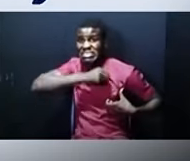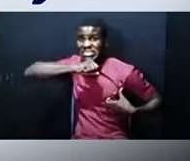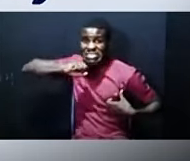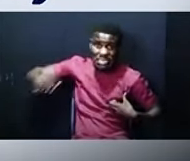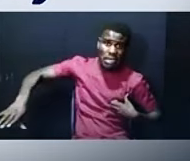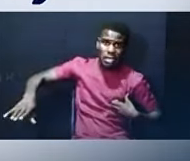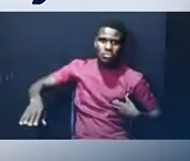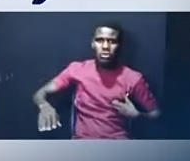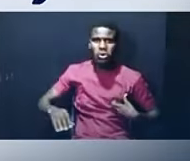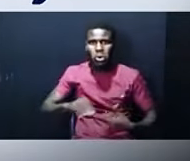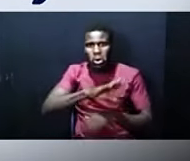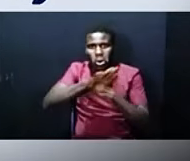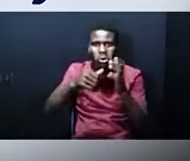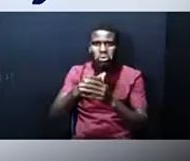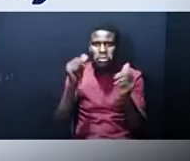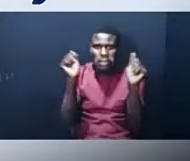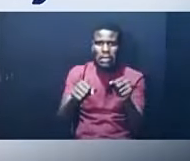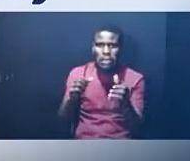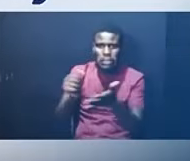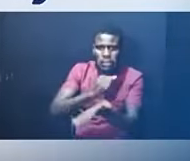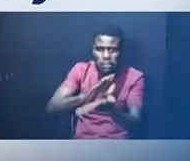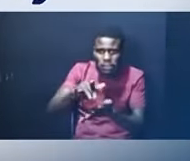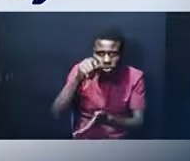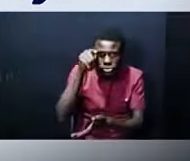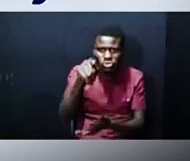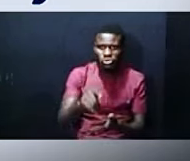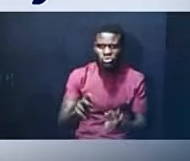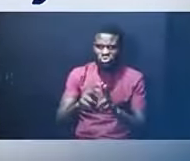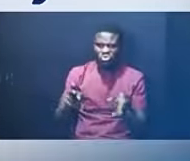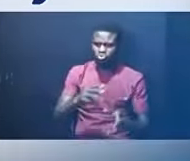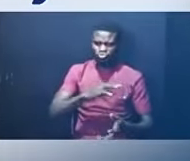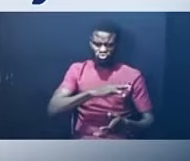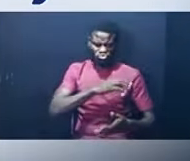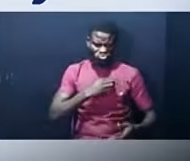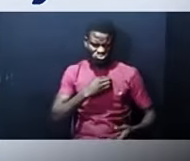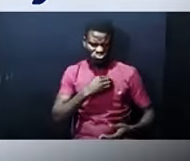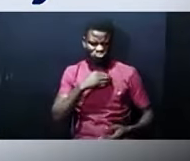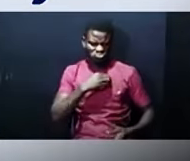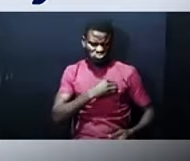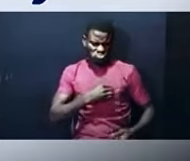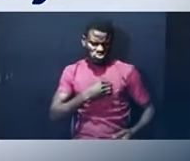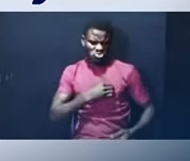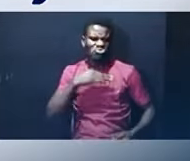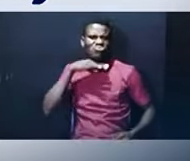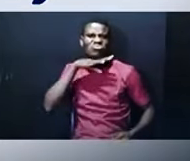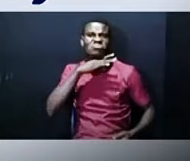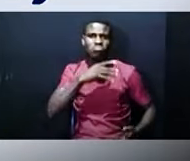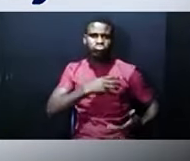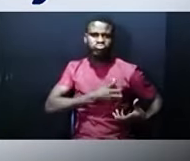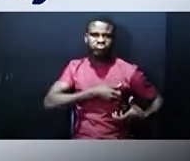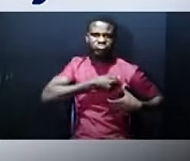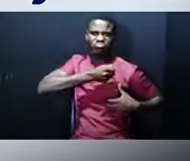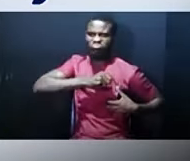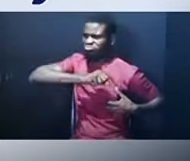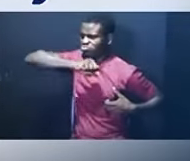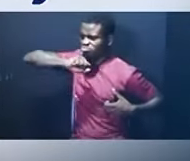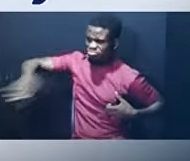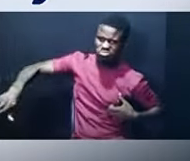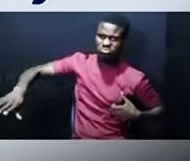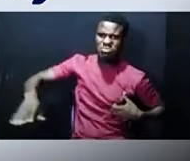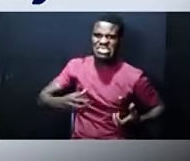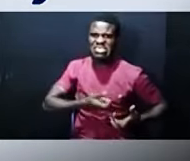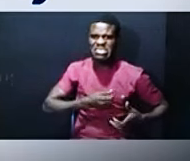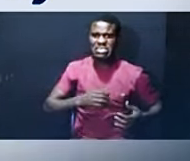bonim rosu a udi hinta omunu ebetumi asel. So get rid of the moral filth. Enti umi antu enu mu engu. Get rid of